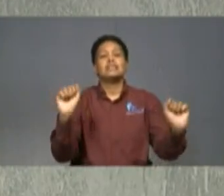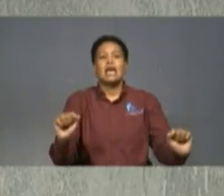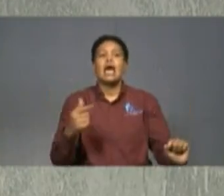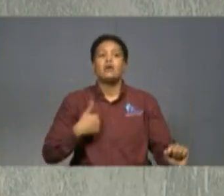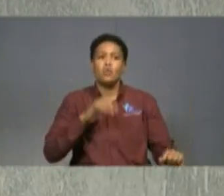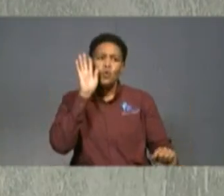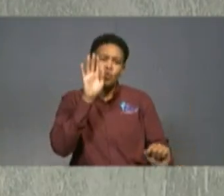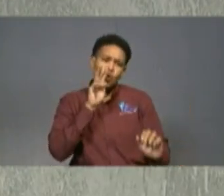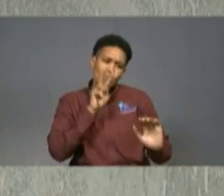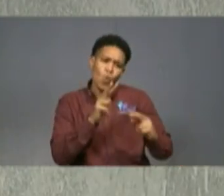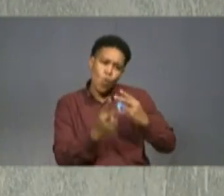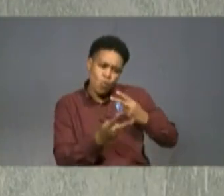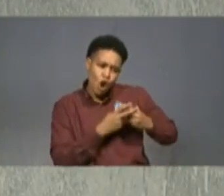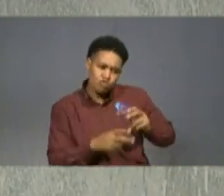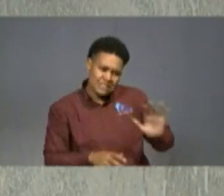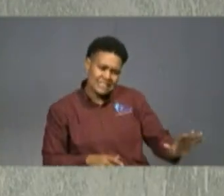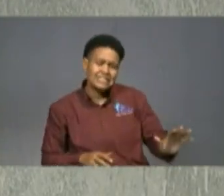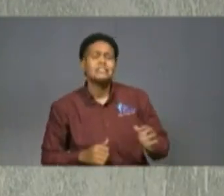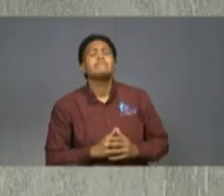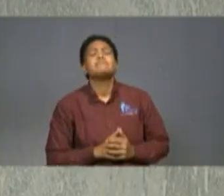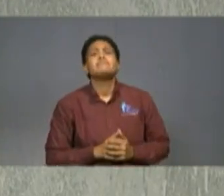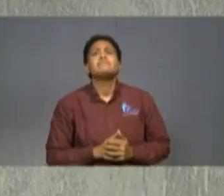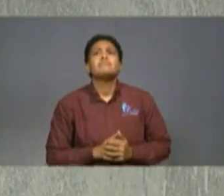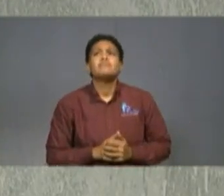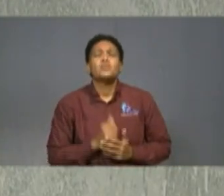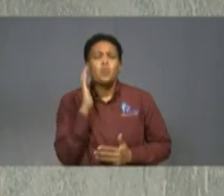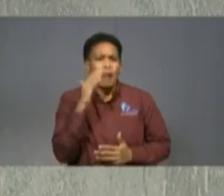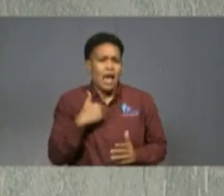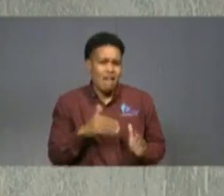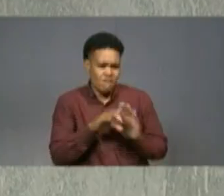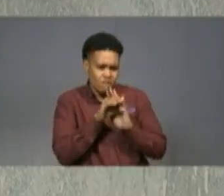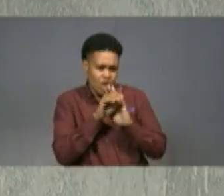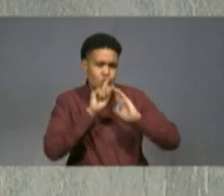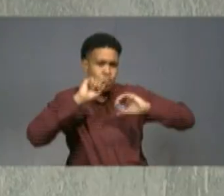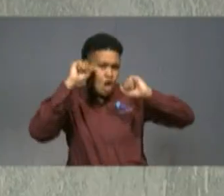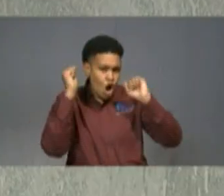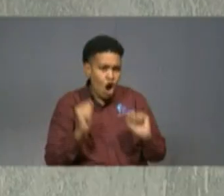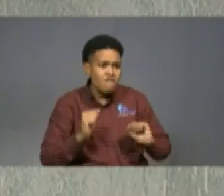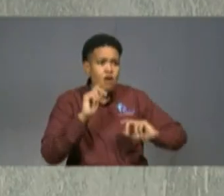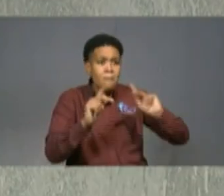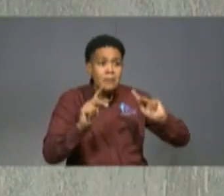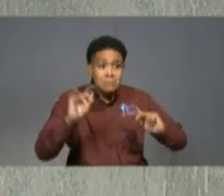look at the quarantine, which will have video confirmation that persons are